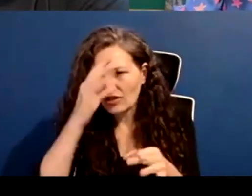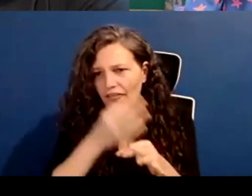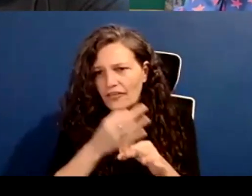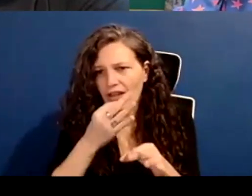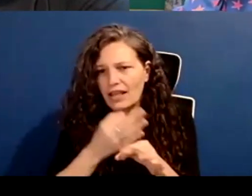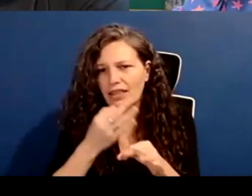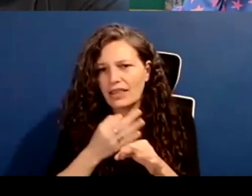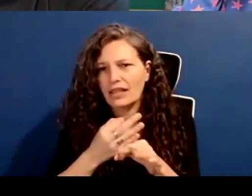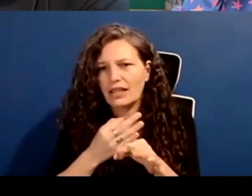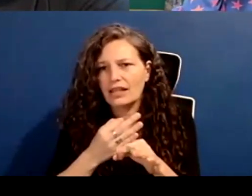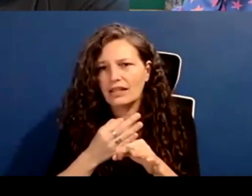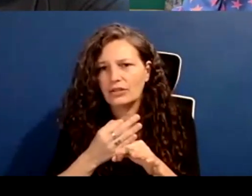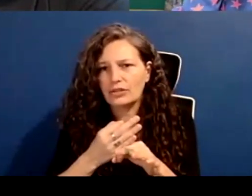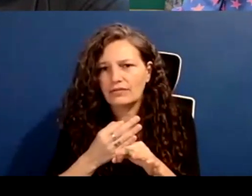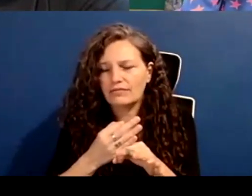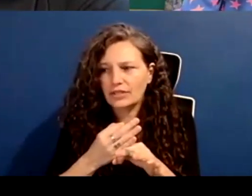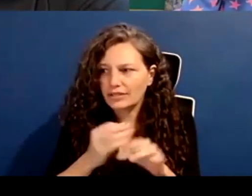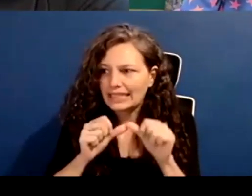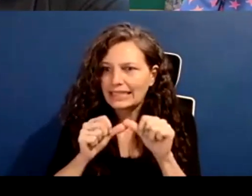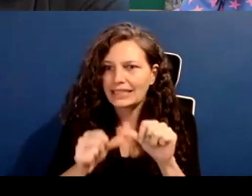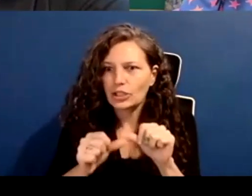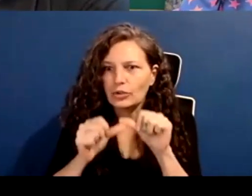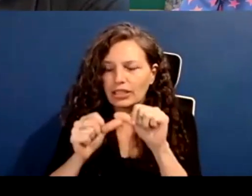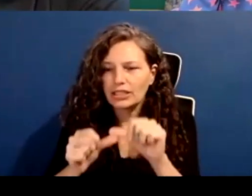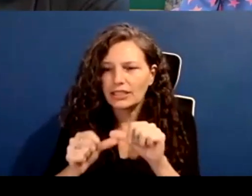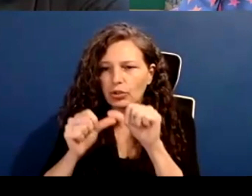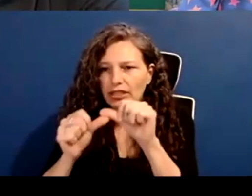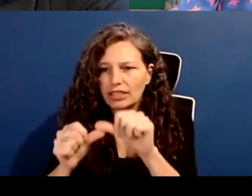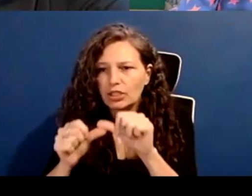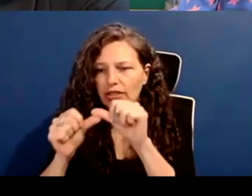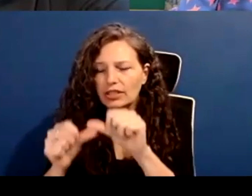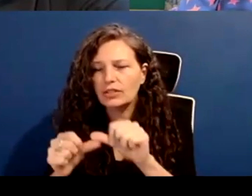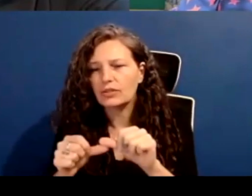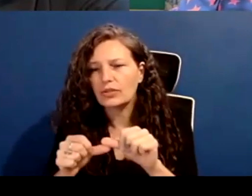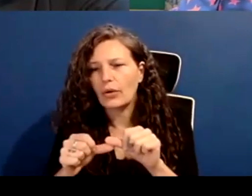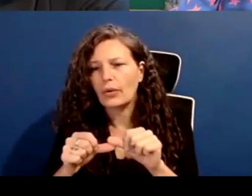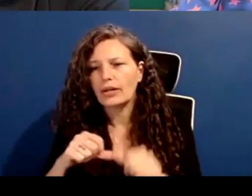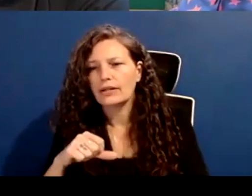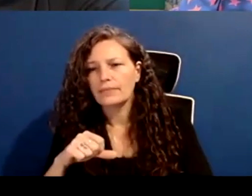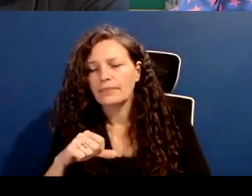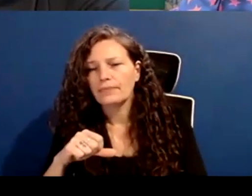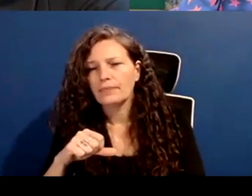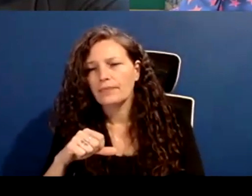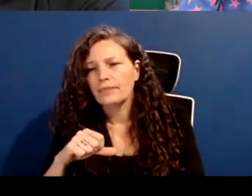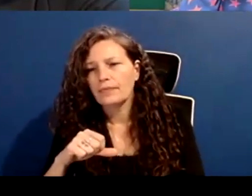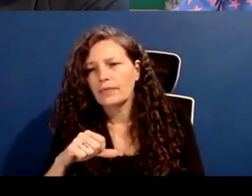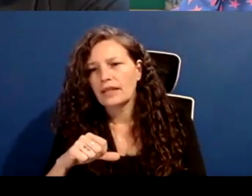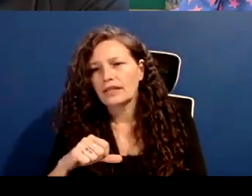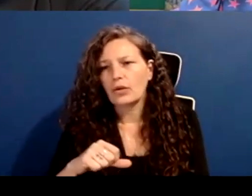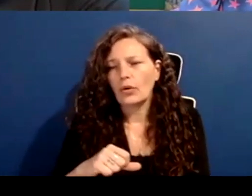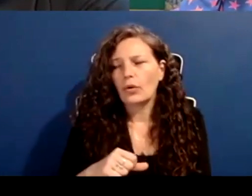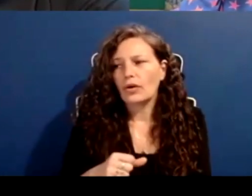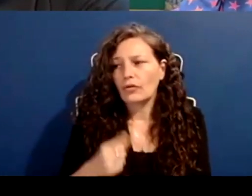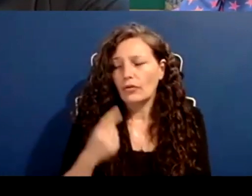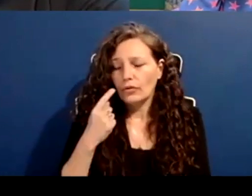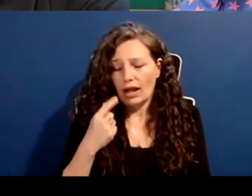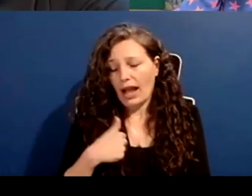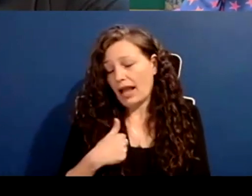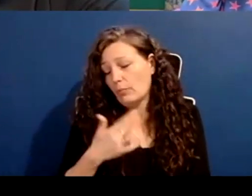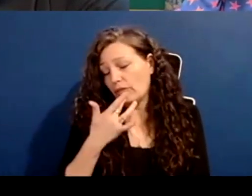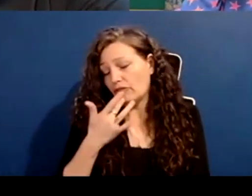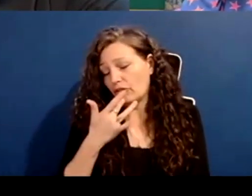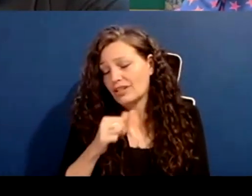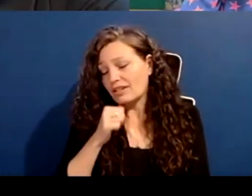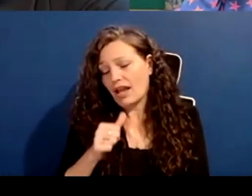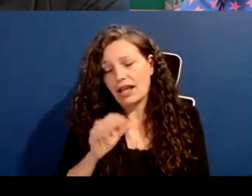so rather than interpreting it as someone who is spiritually inept, I like to think of it